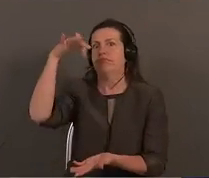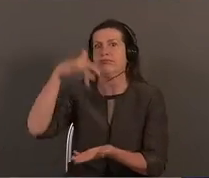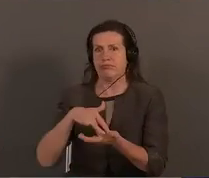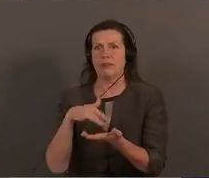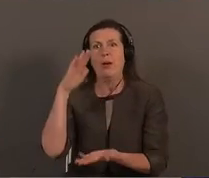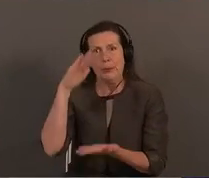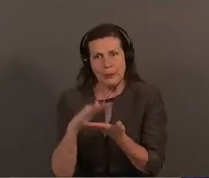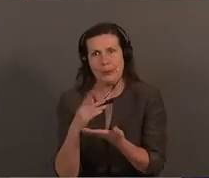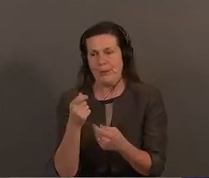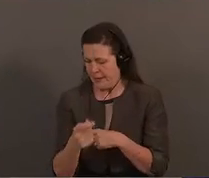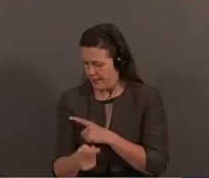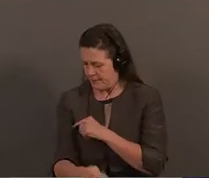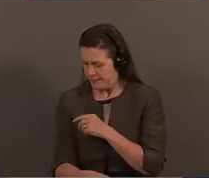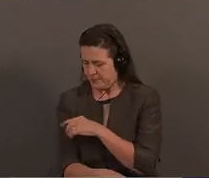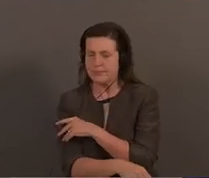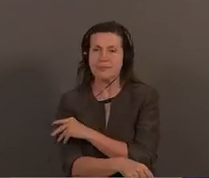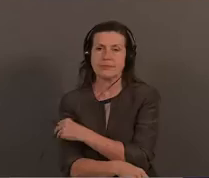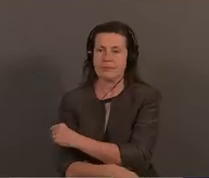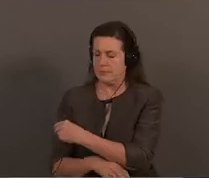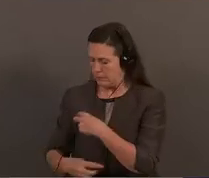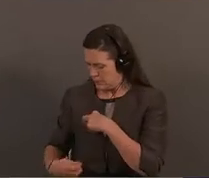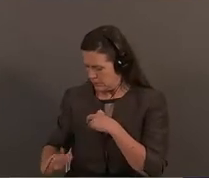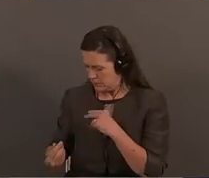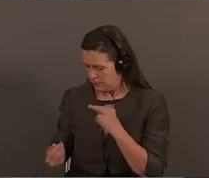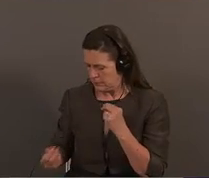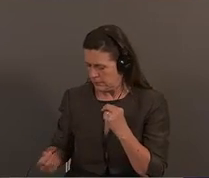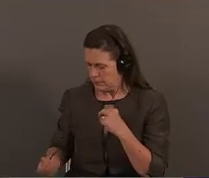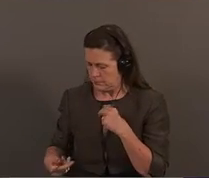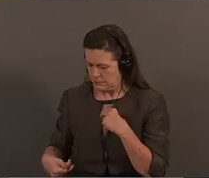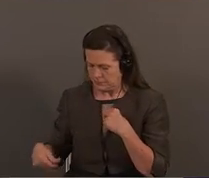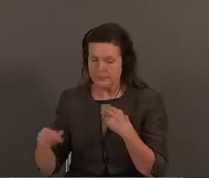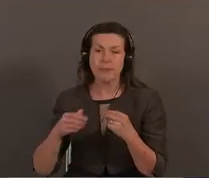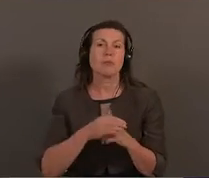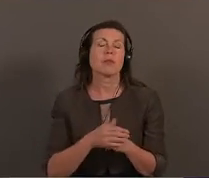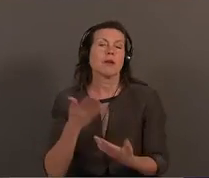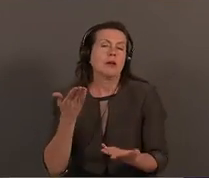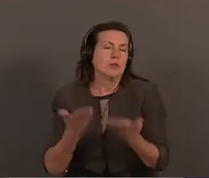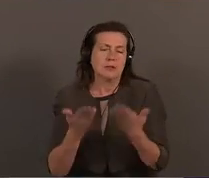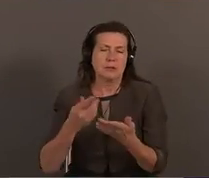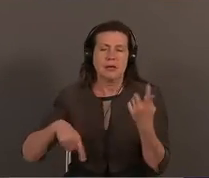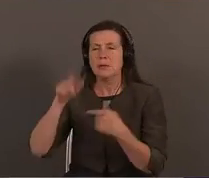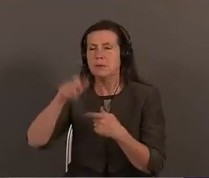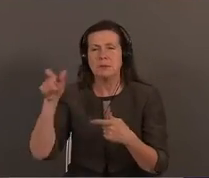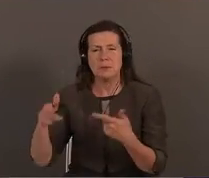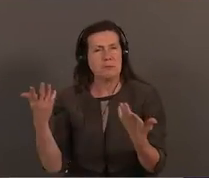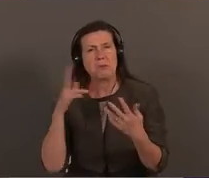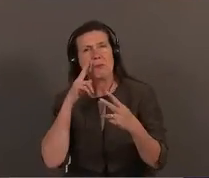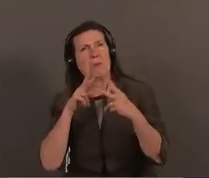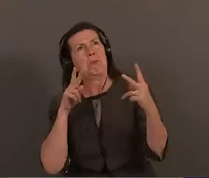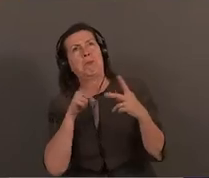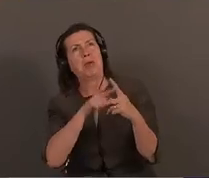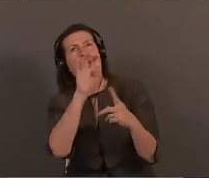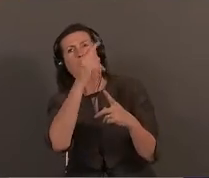very valid comments, was sometimes the consumers feel very far away from the European Union. They don't know what the European Union is there for. And this